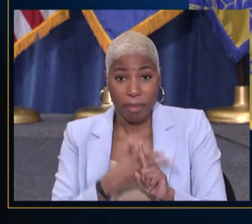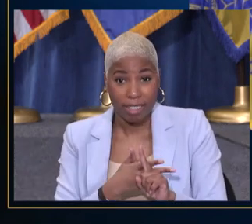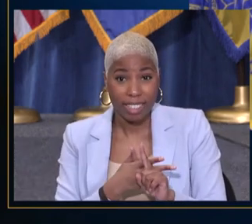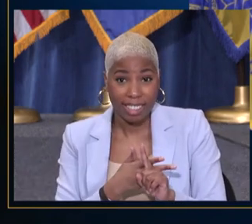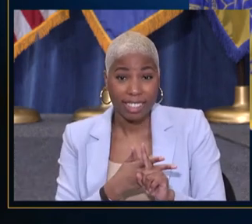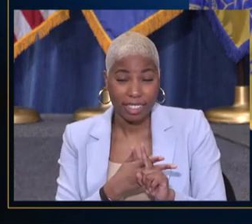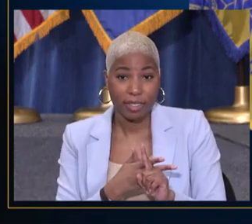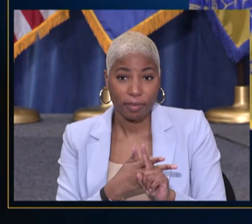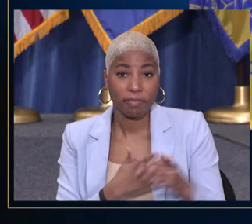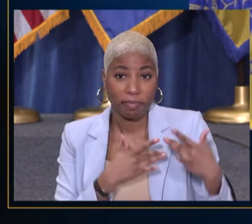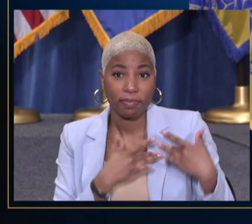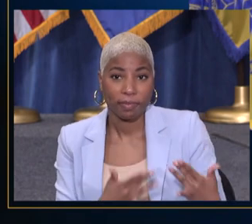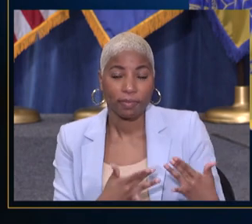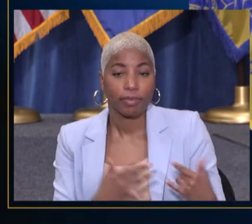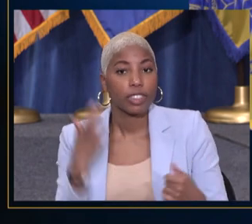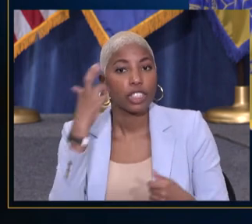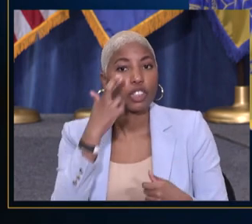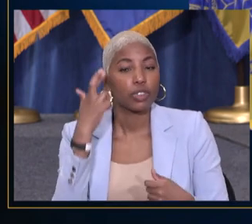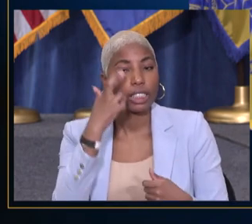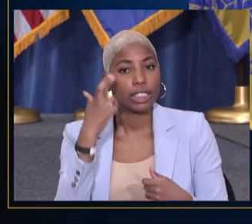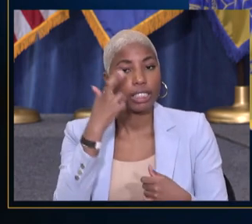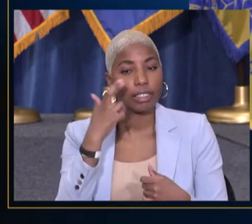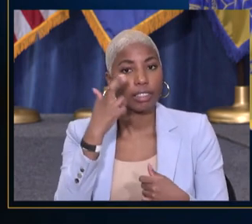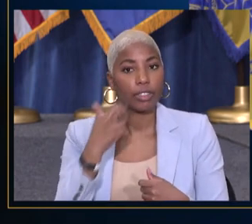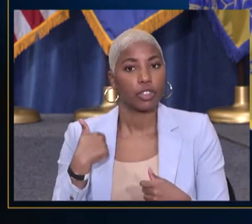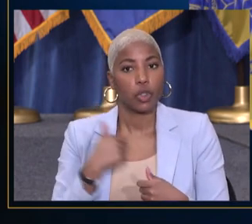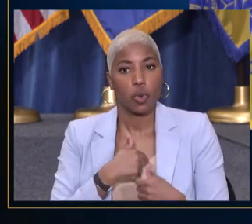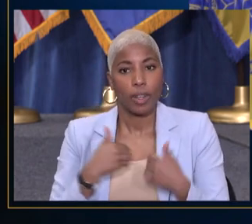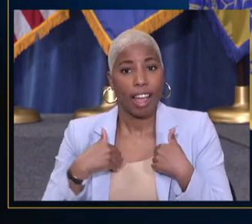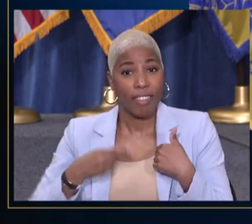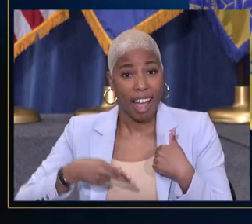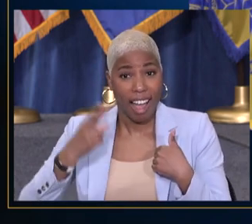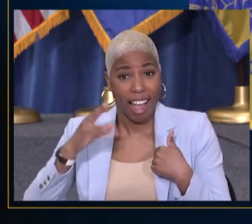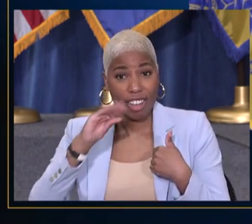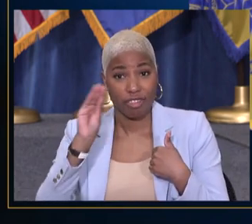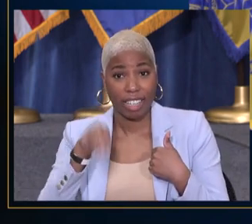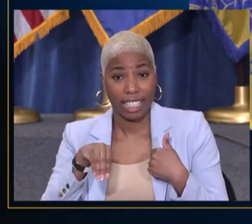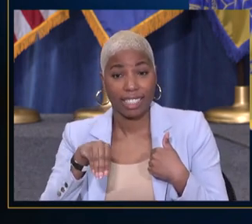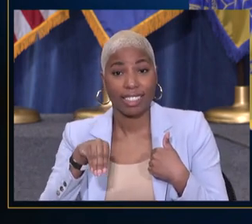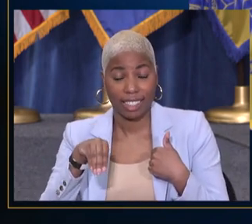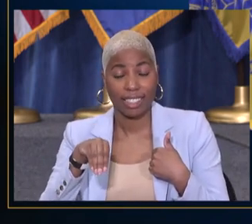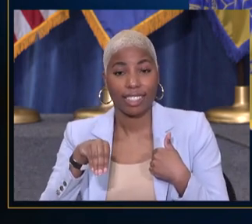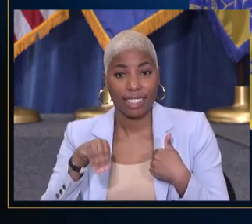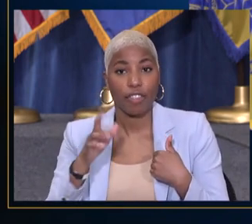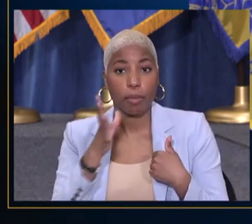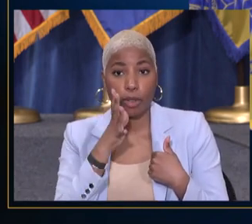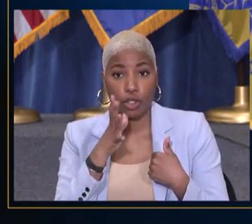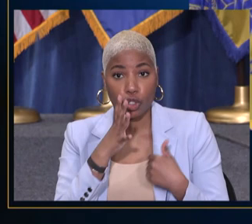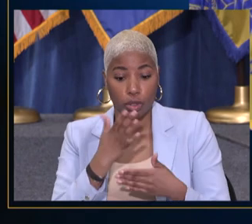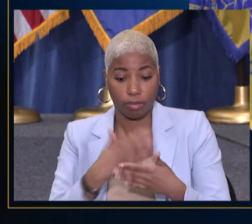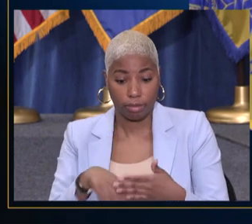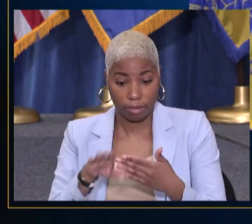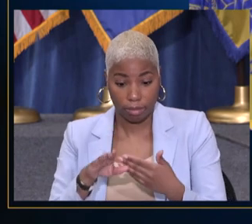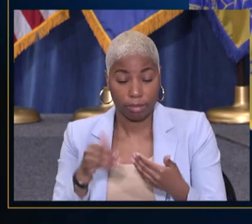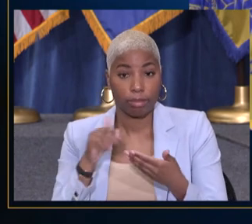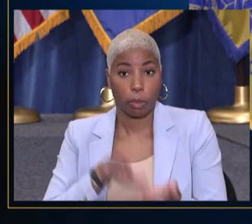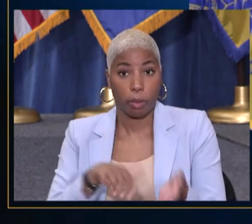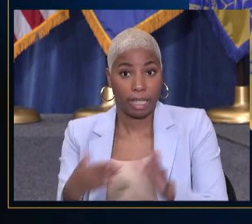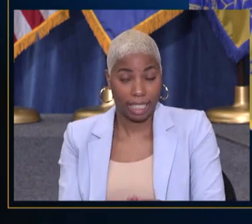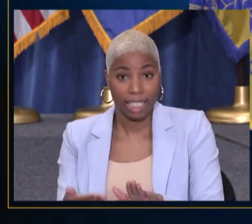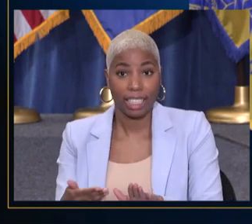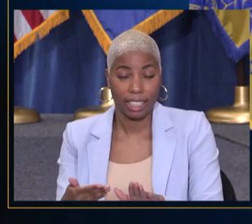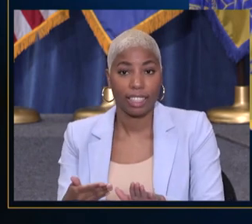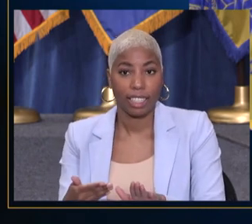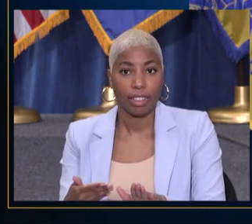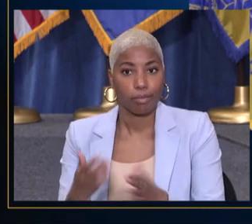likely. And the reason we have such high rates of maternal morbidity and mortality in this country, in the richest country